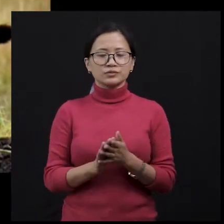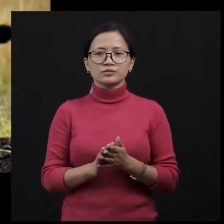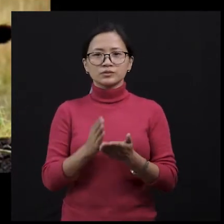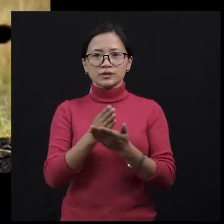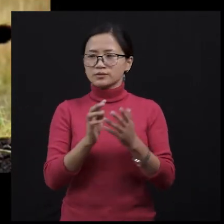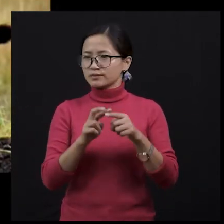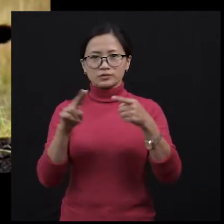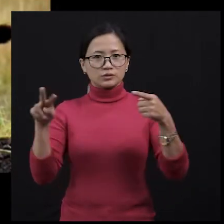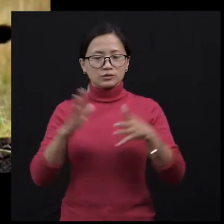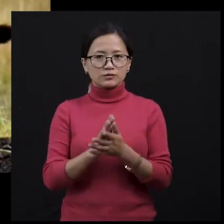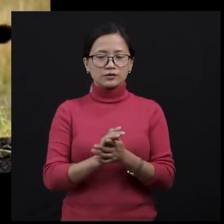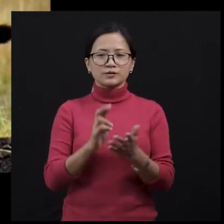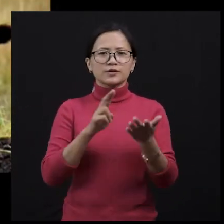park.